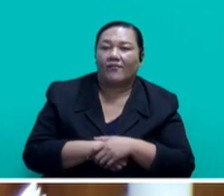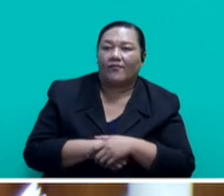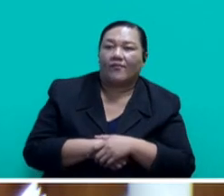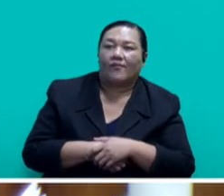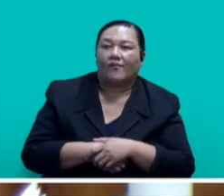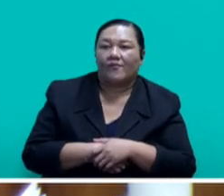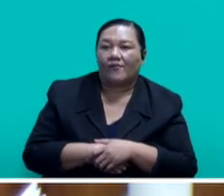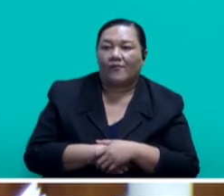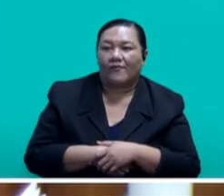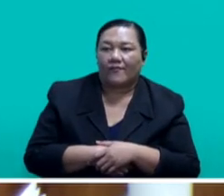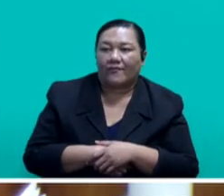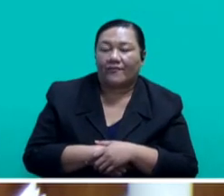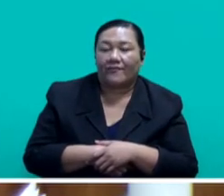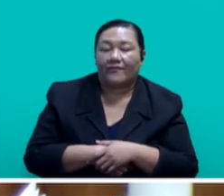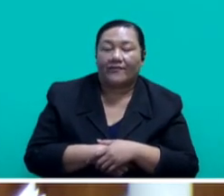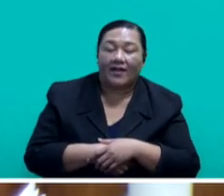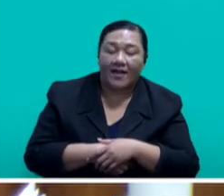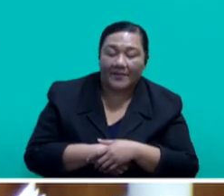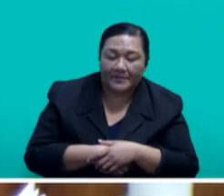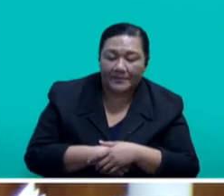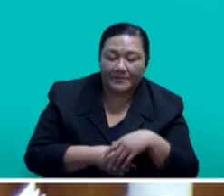Mr. Speaker, sir, coming back to the budget.